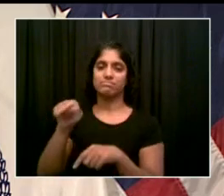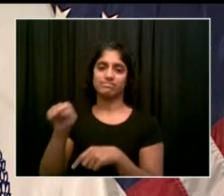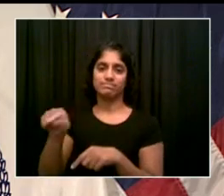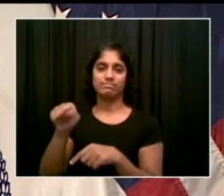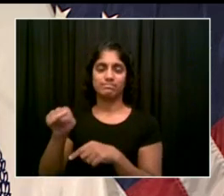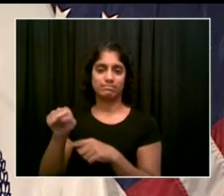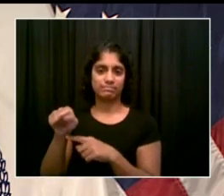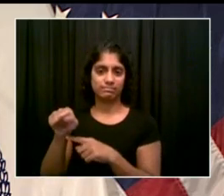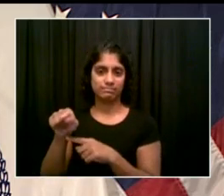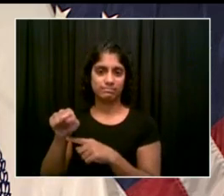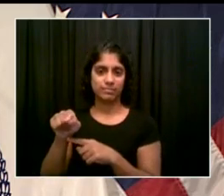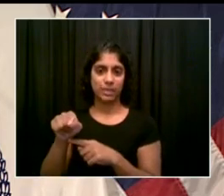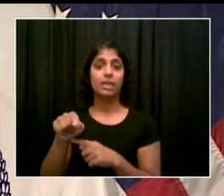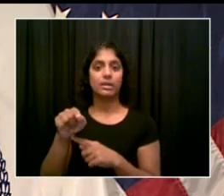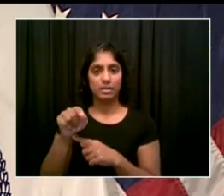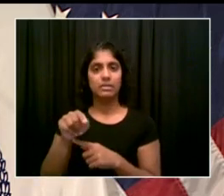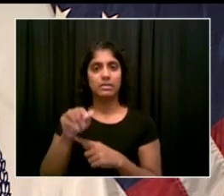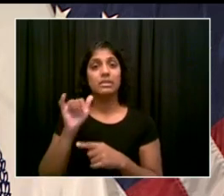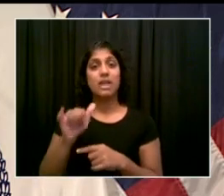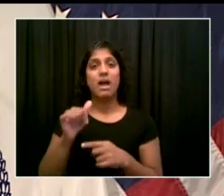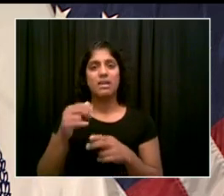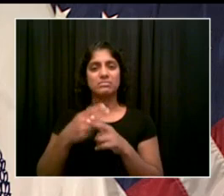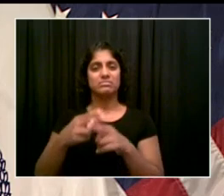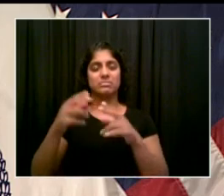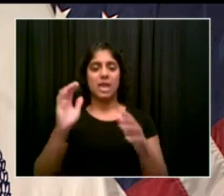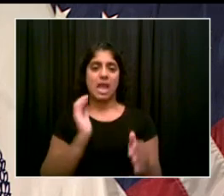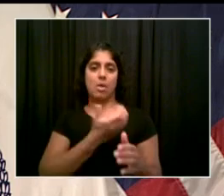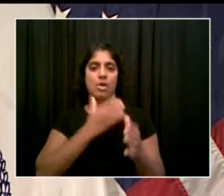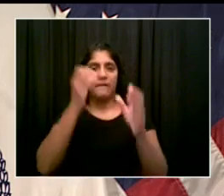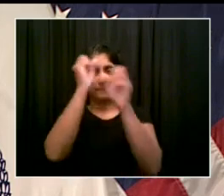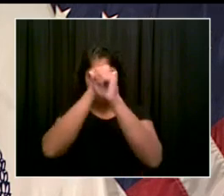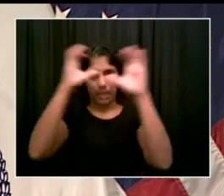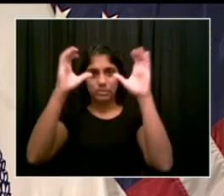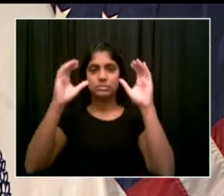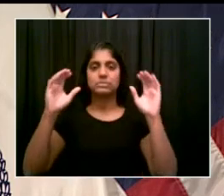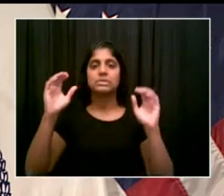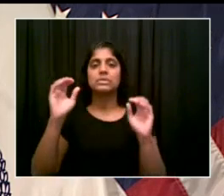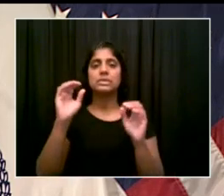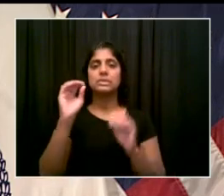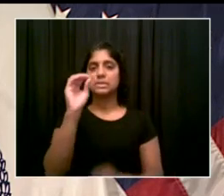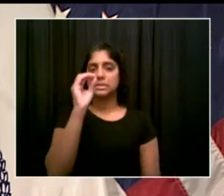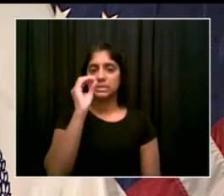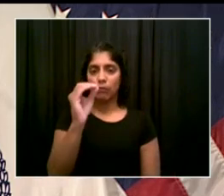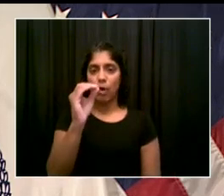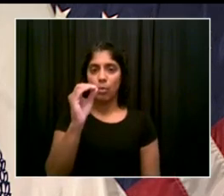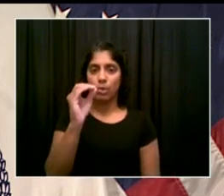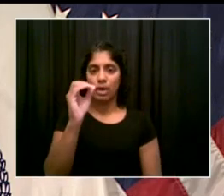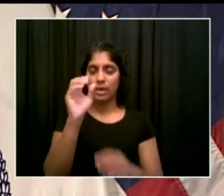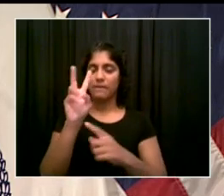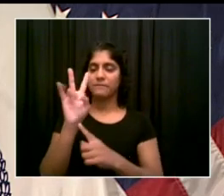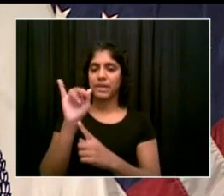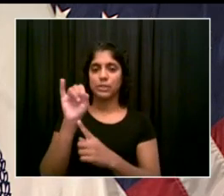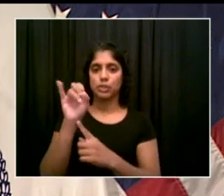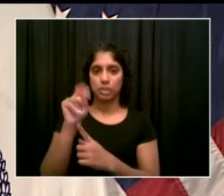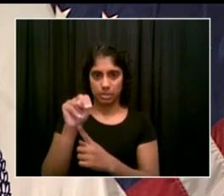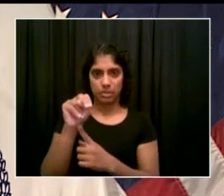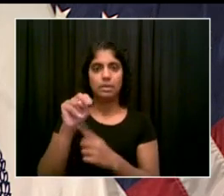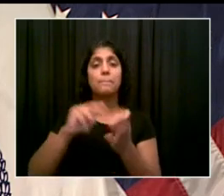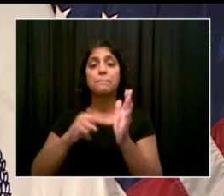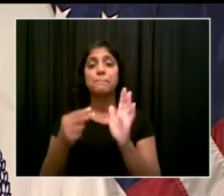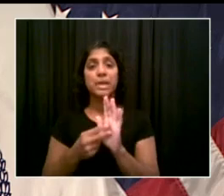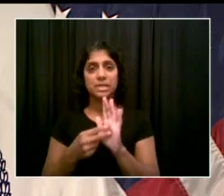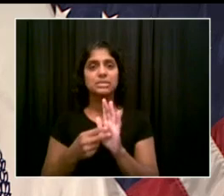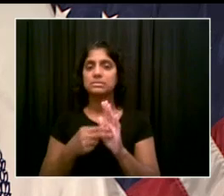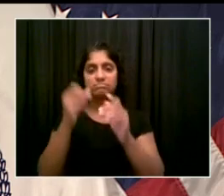steps. That means getting people out of their cars, which means making sure people feel comfortable coming back to mass transit,